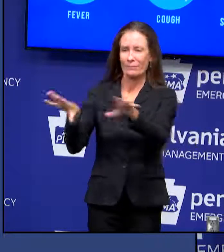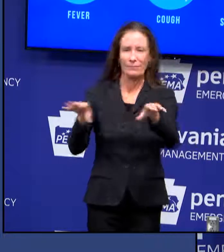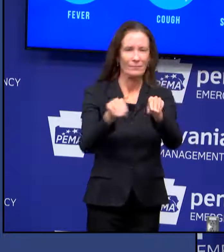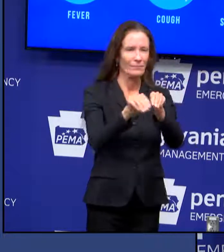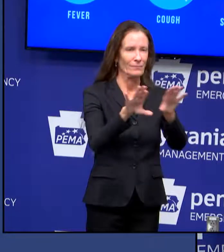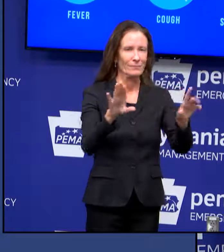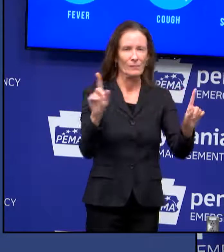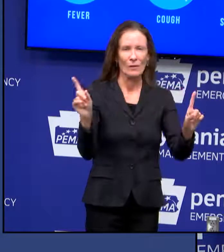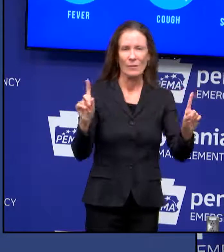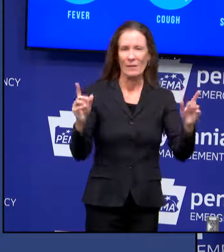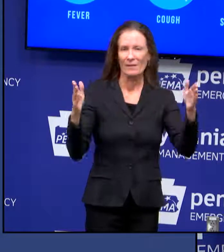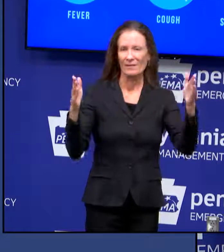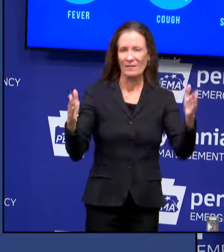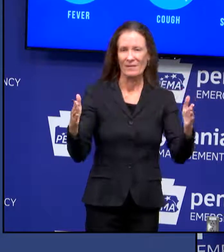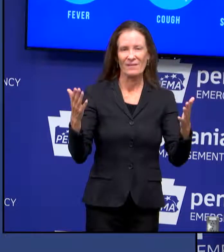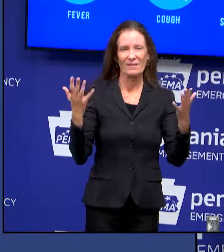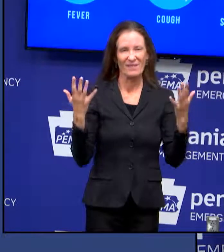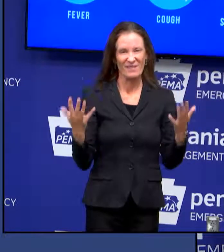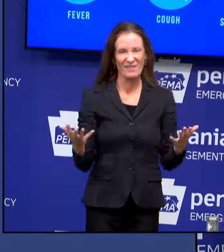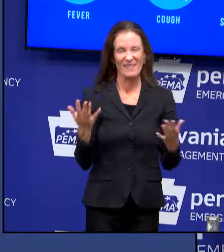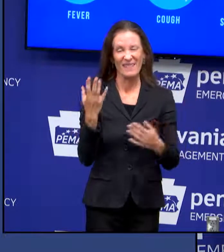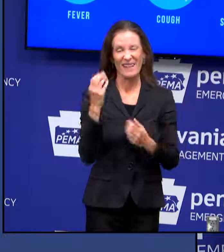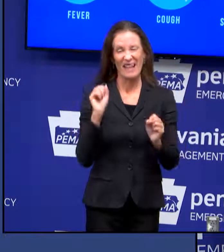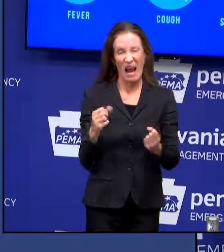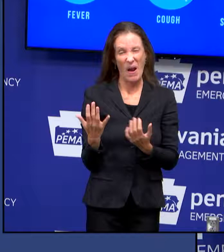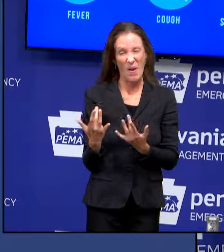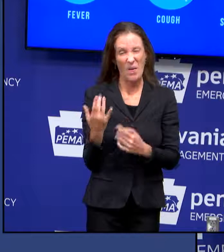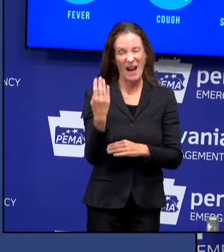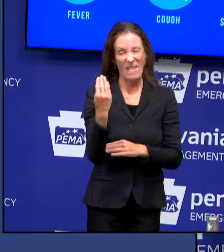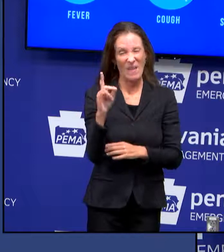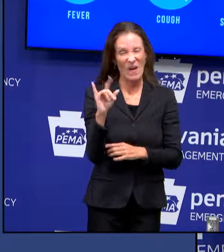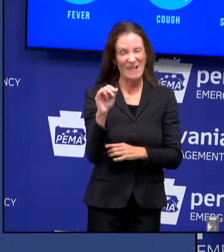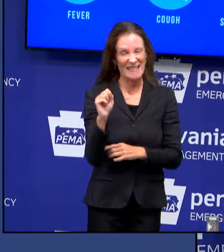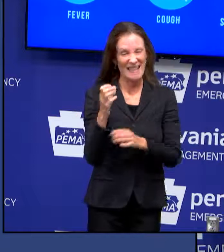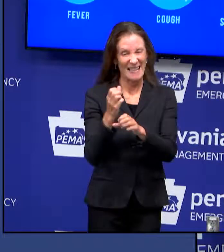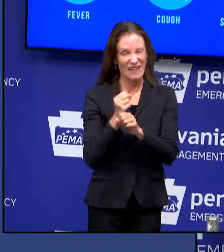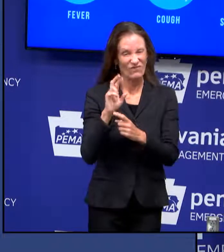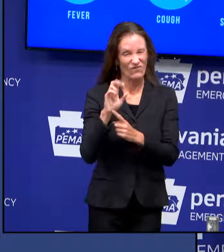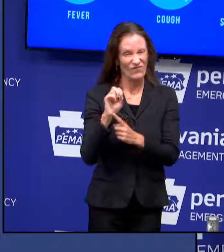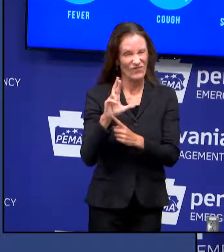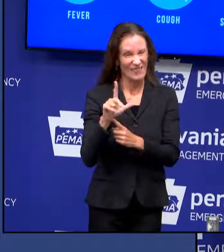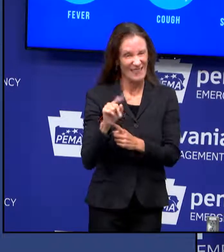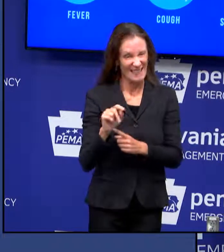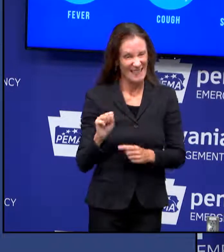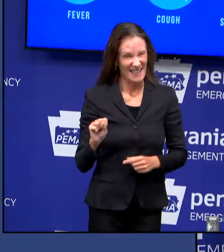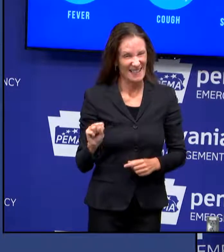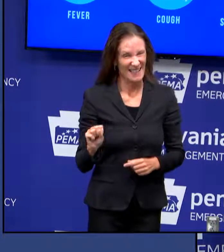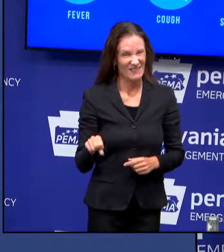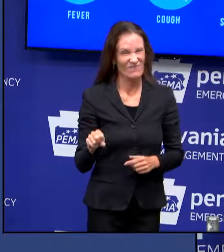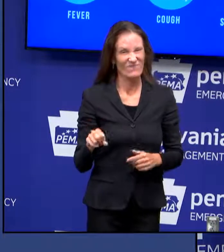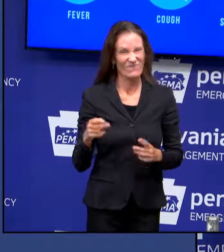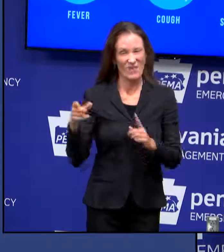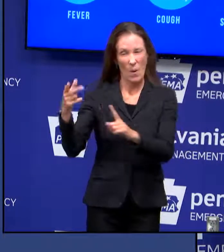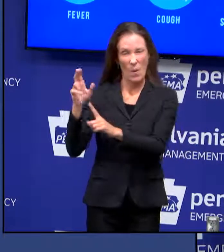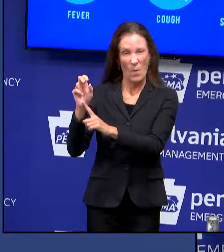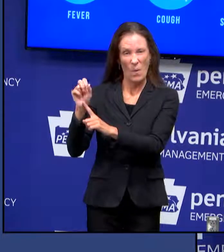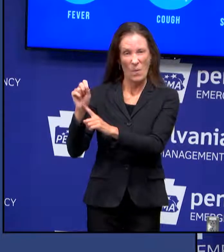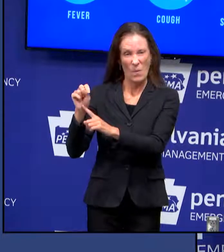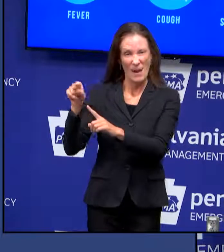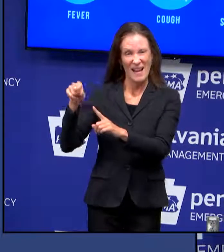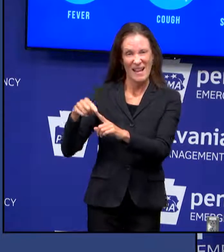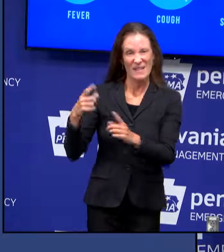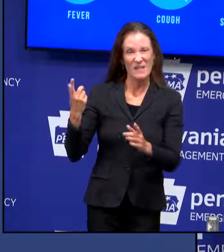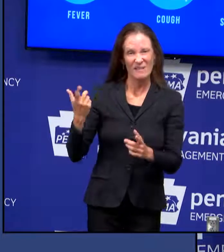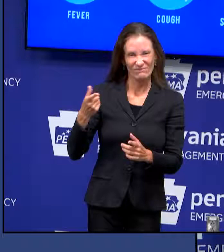days response for turnaround for results. And those, again, are provided by Quest via the portal that the patient would register in